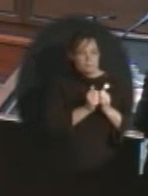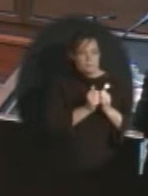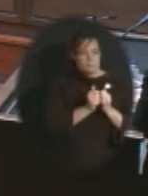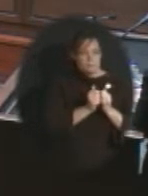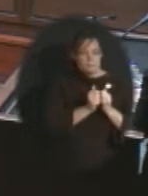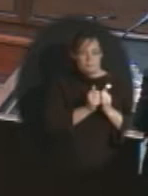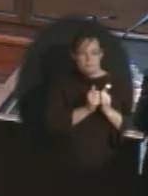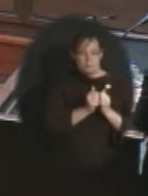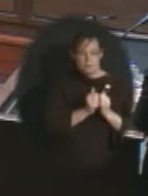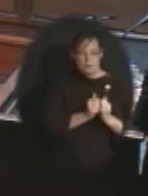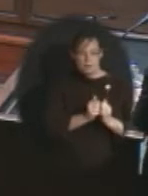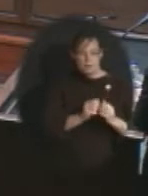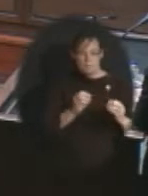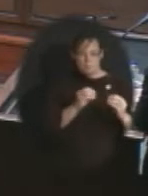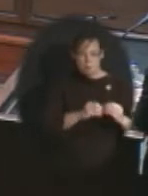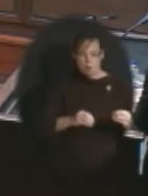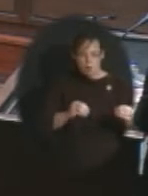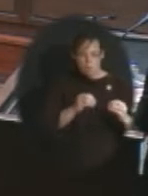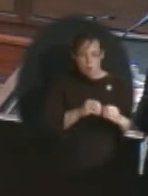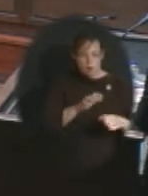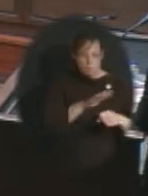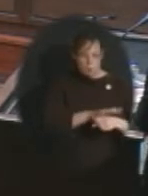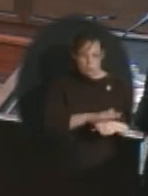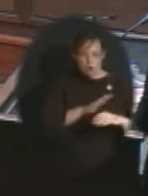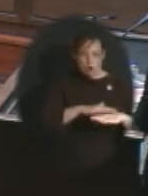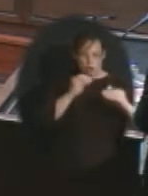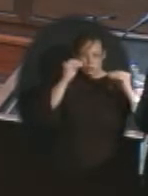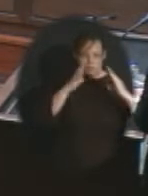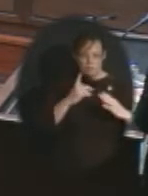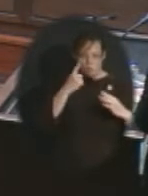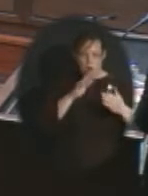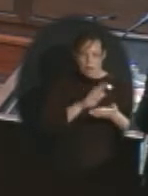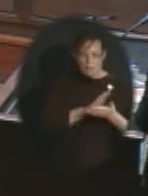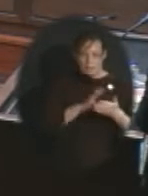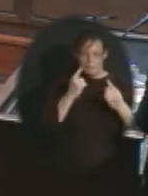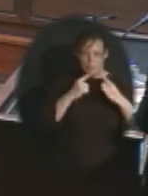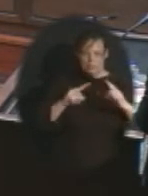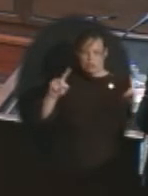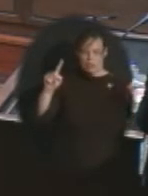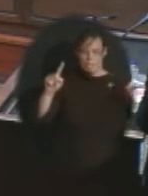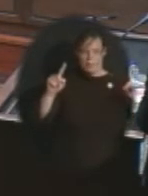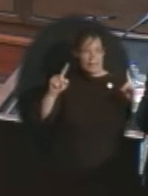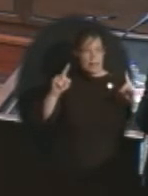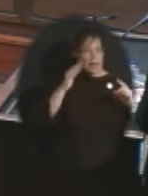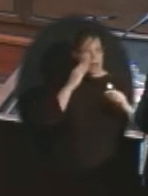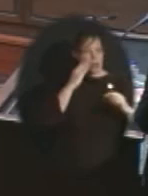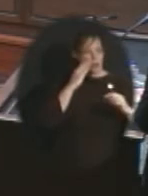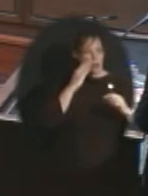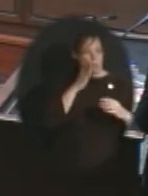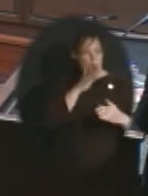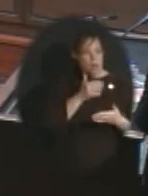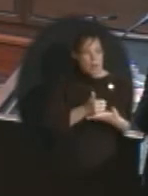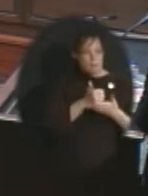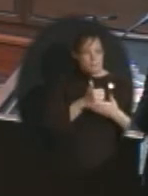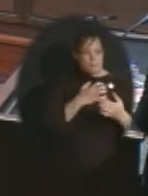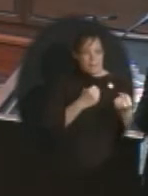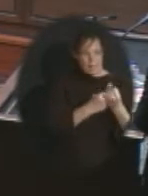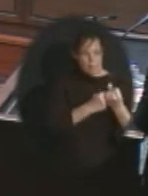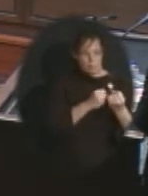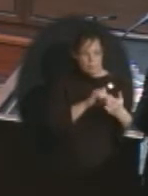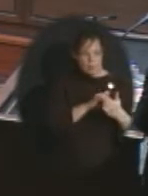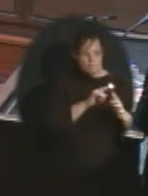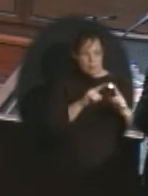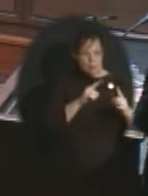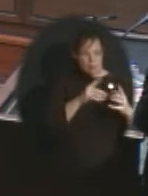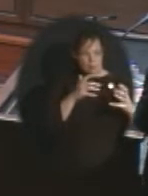as more and more pressures are put on our teachers for academic achievement. I know this is supposed to going to help them enable this, but a lot of